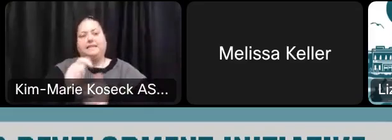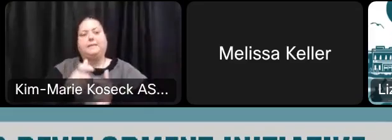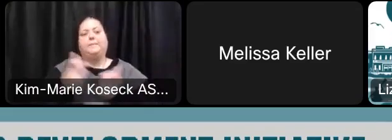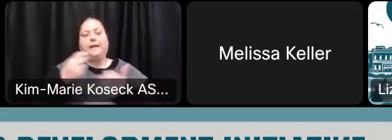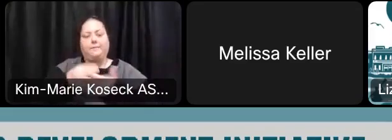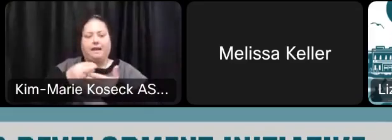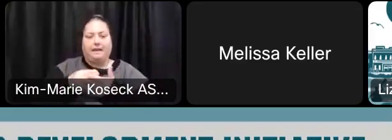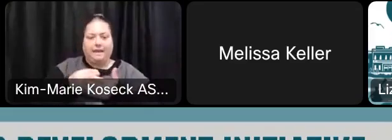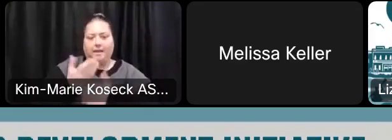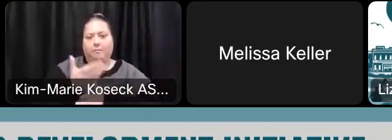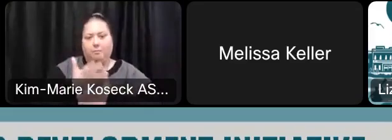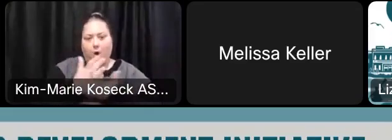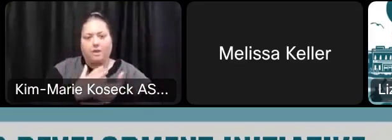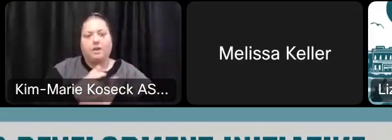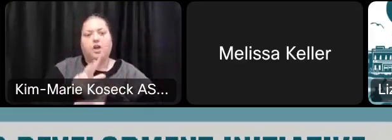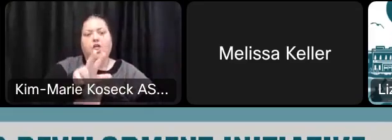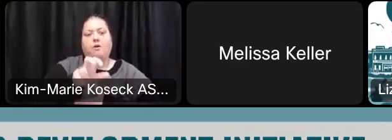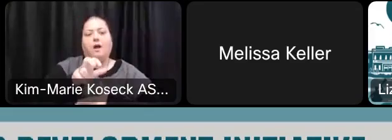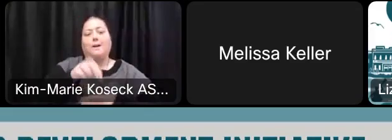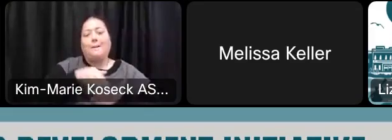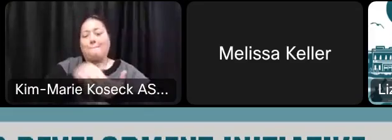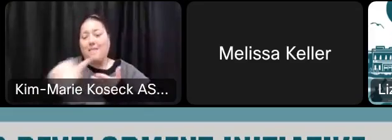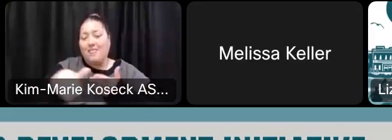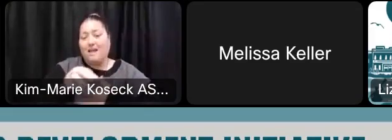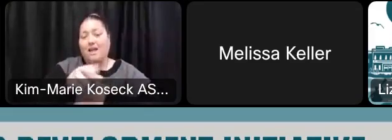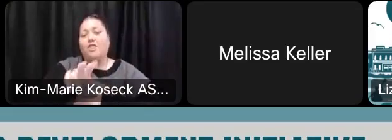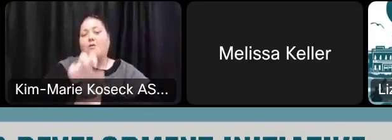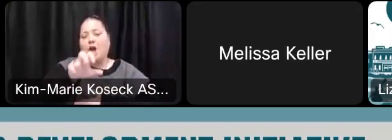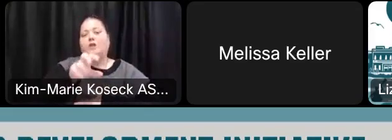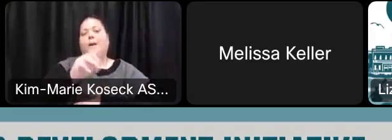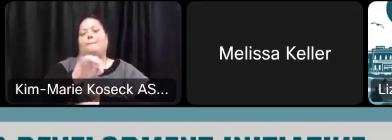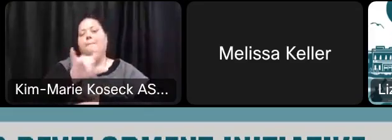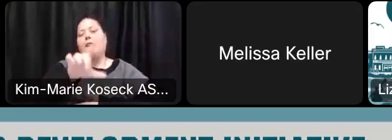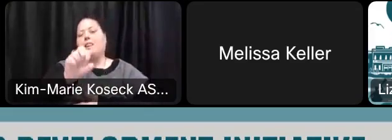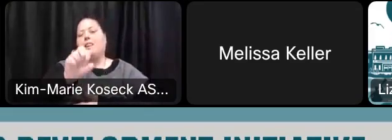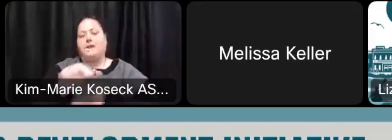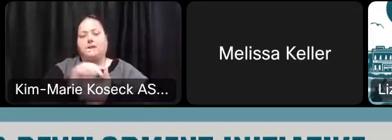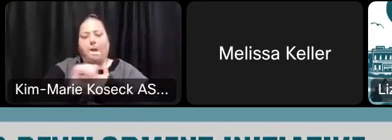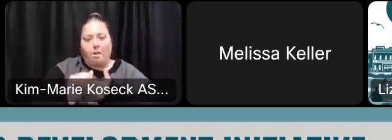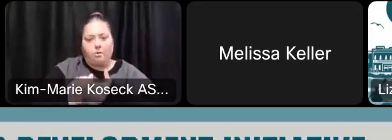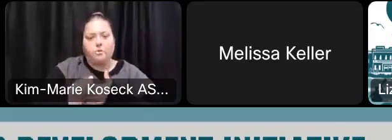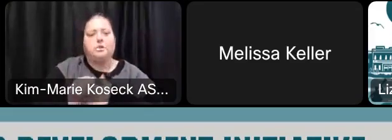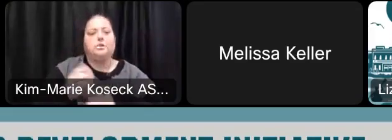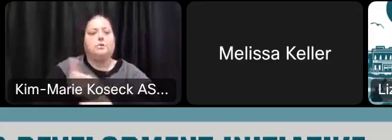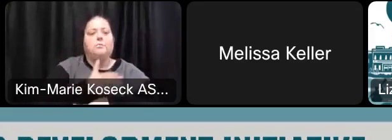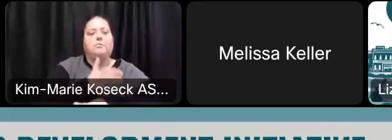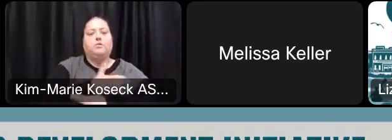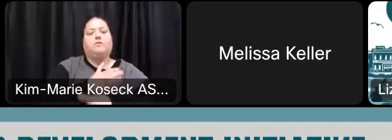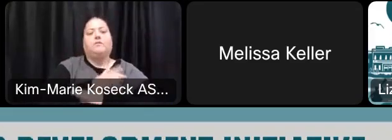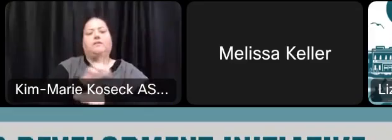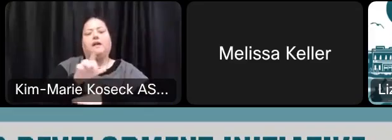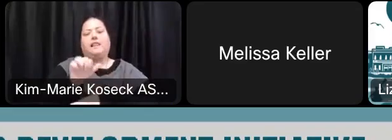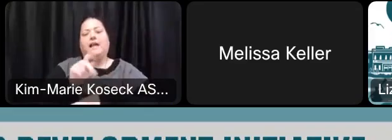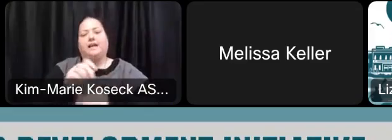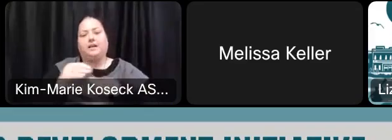state devoted $300 million to improve resiliency in several Lake Ontario shoreline communities. It